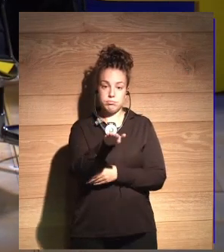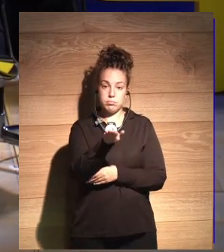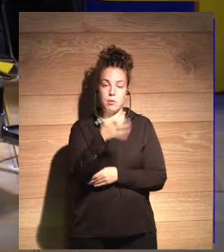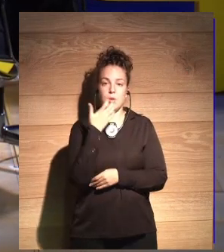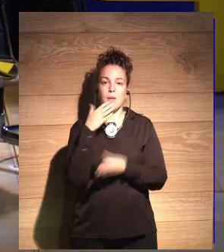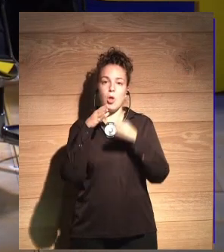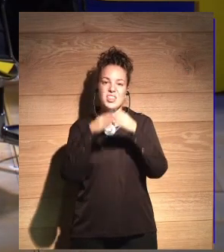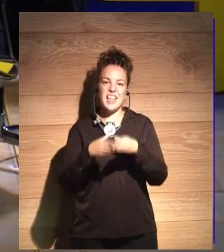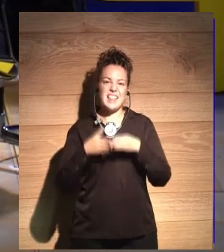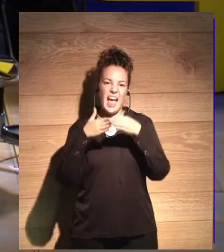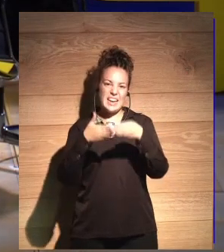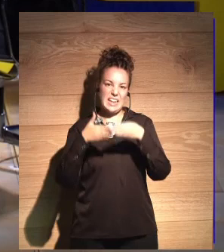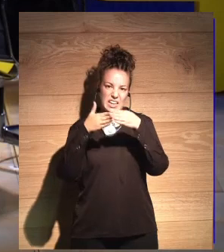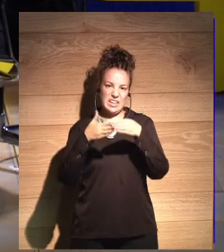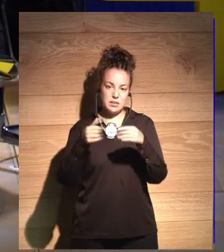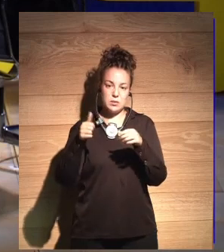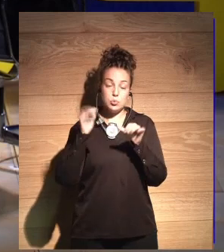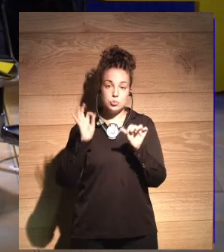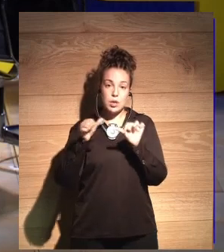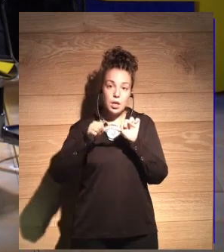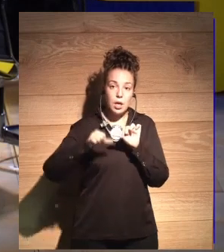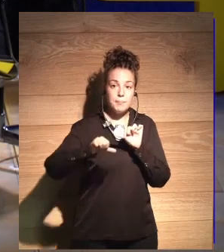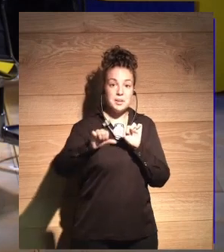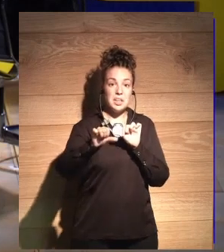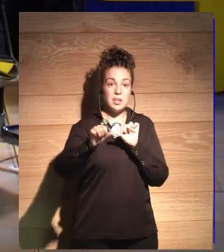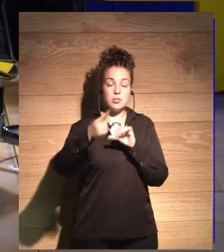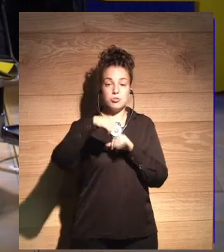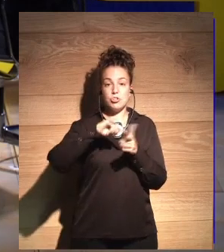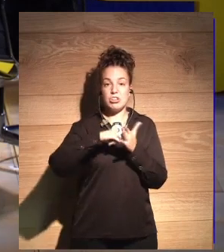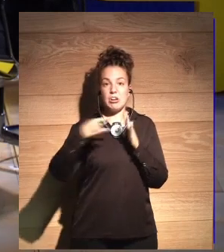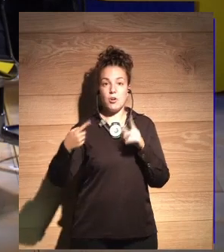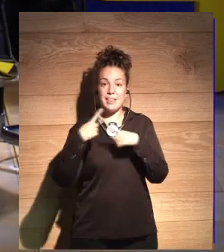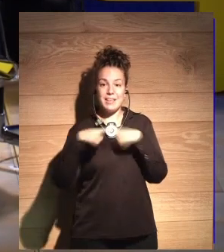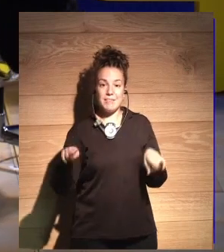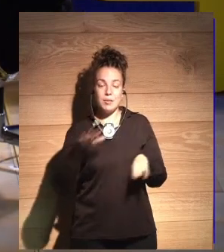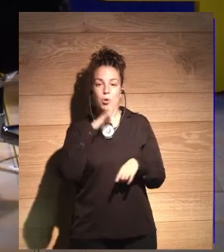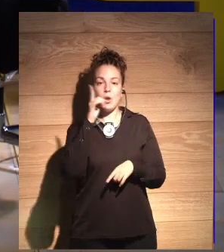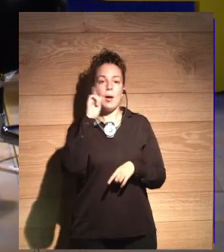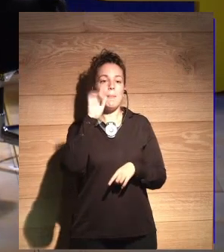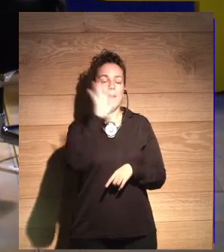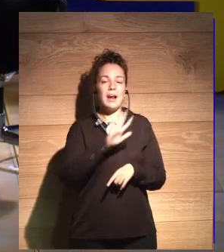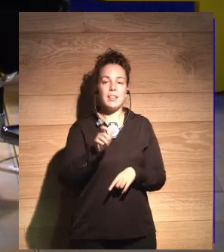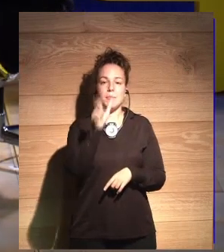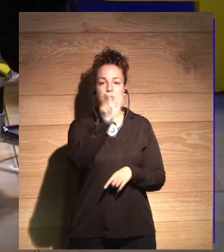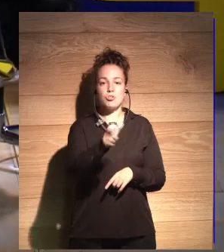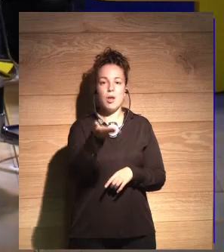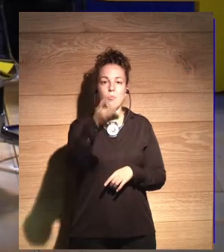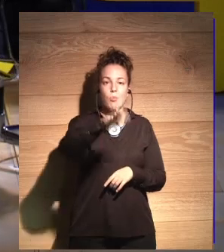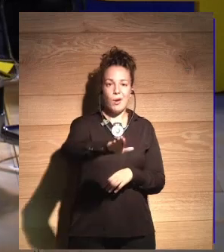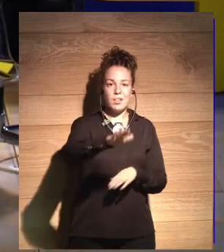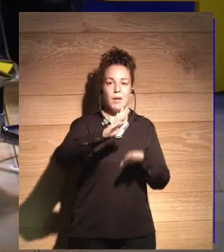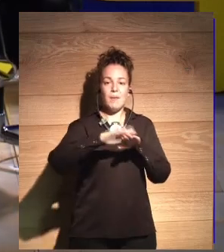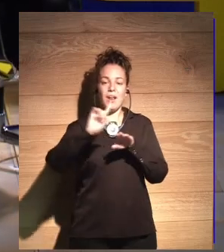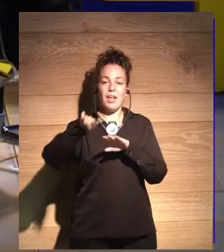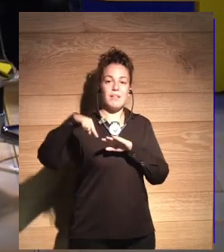modern shipbuilding. Oh, so someone has to die. Someone has to die. Didn't somebody already die in a self-driving car? Yeah, but they